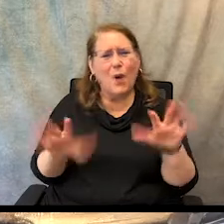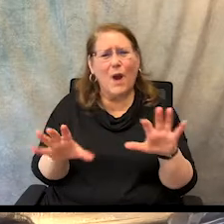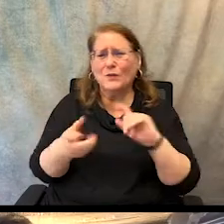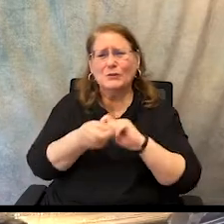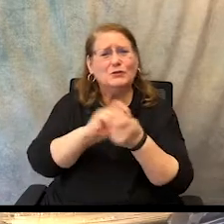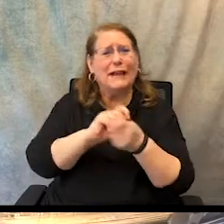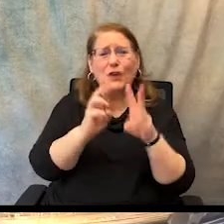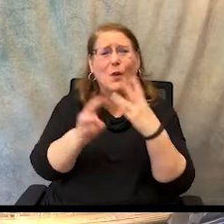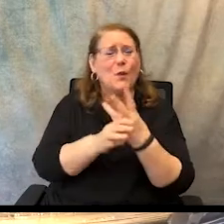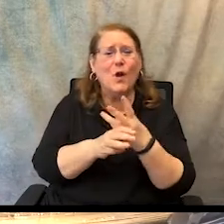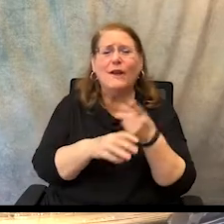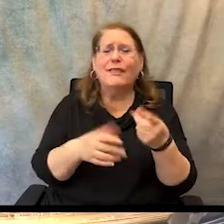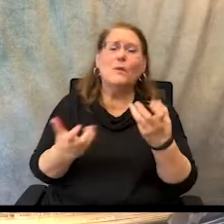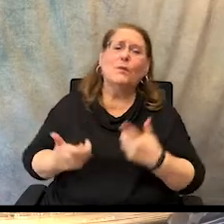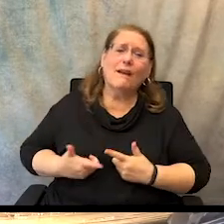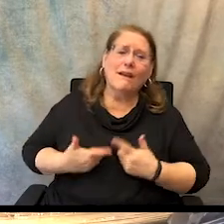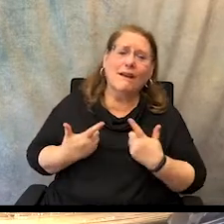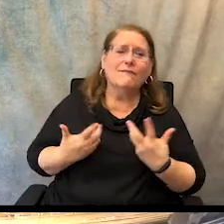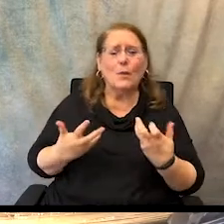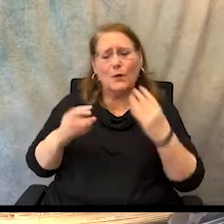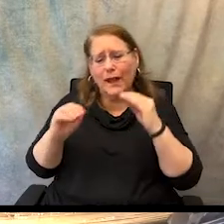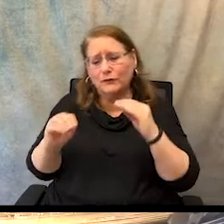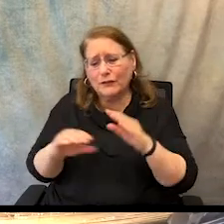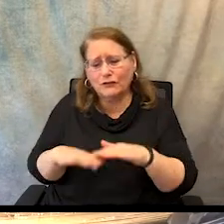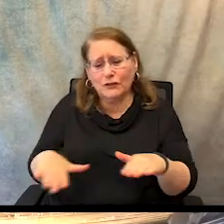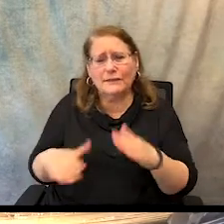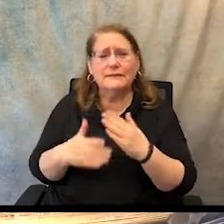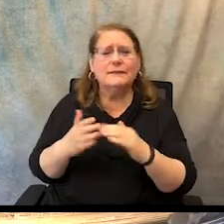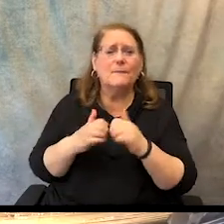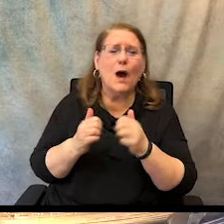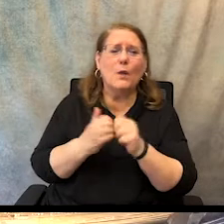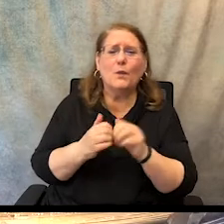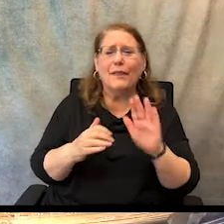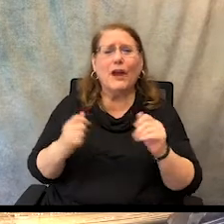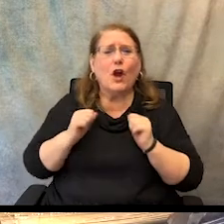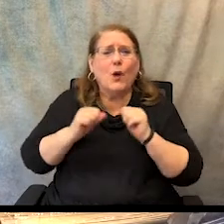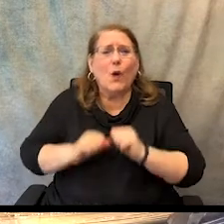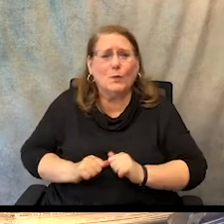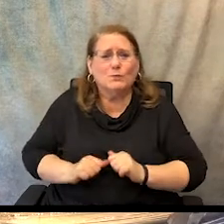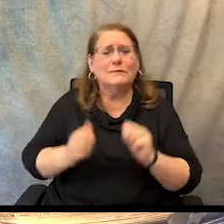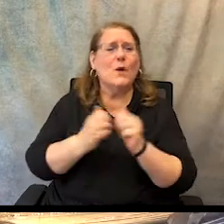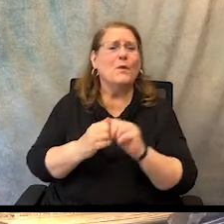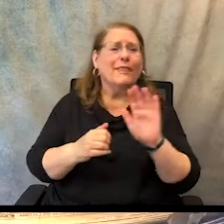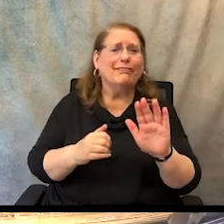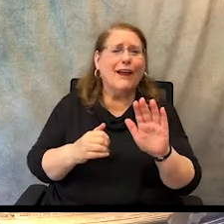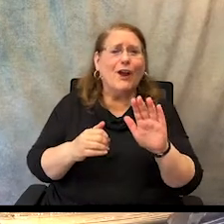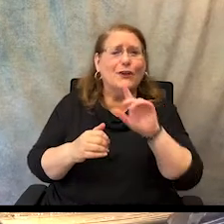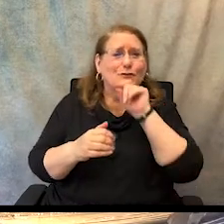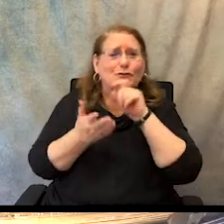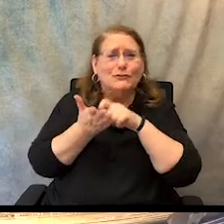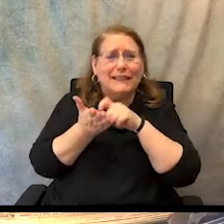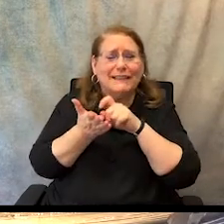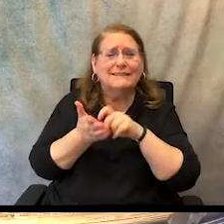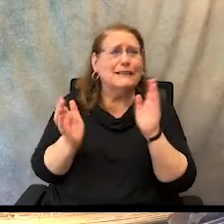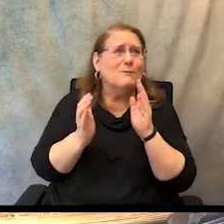they don't want to change the world. They want to live, they want to educate their children somehow with their coats, with their chickens, with their, in these